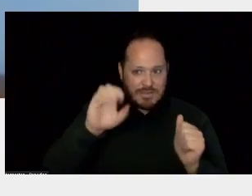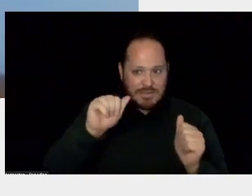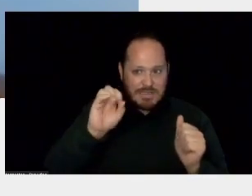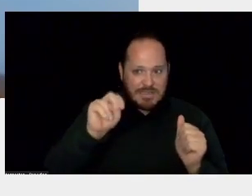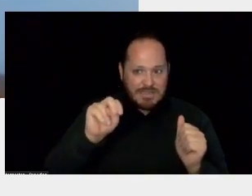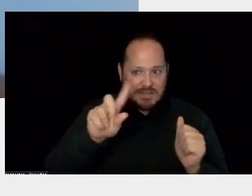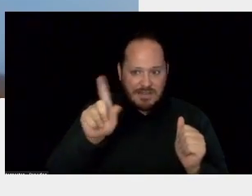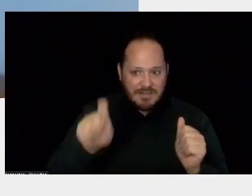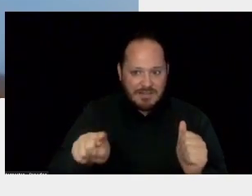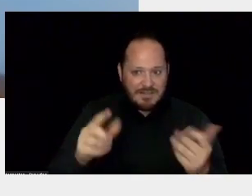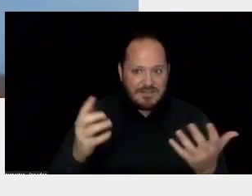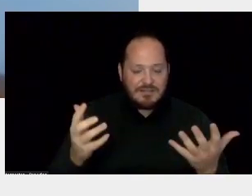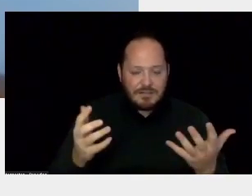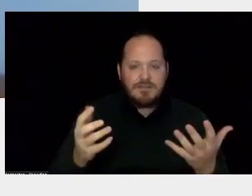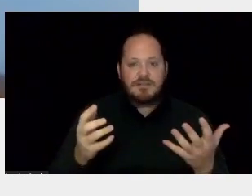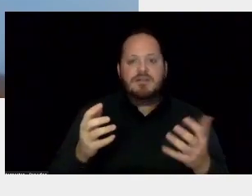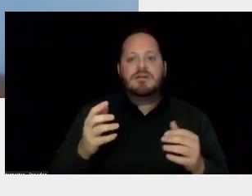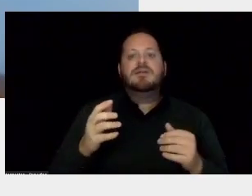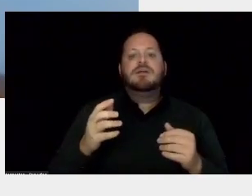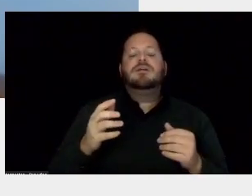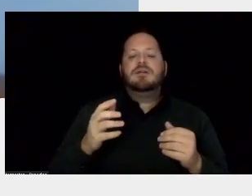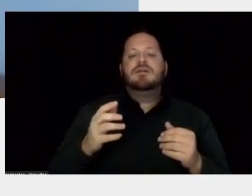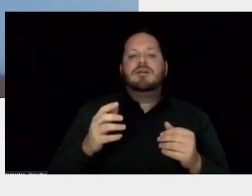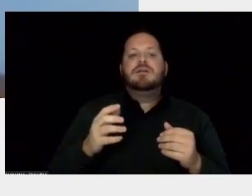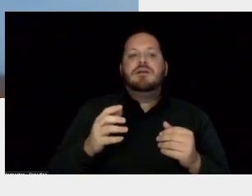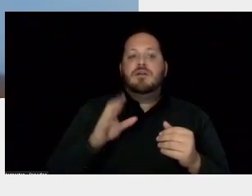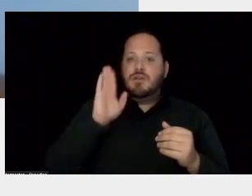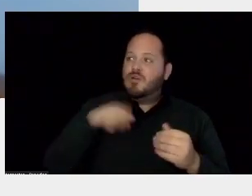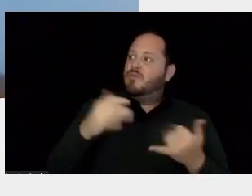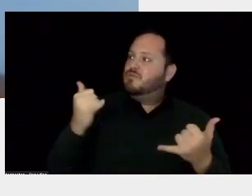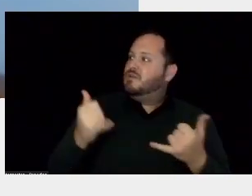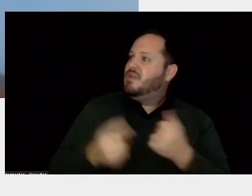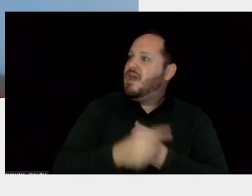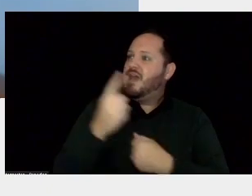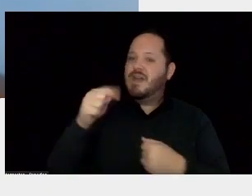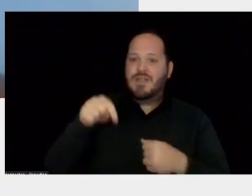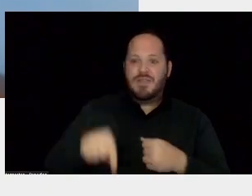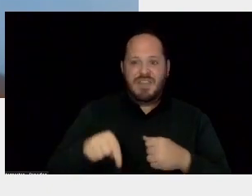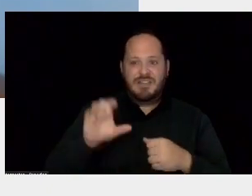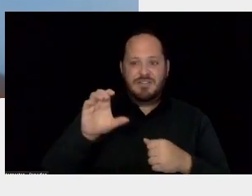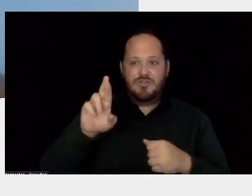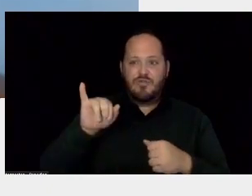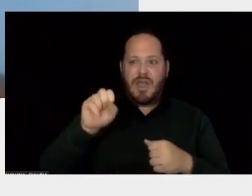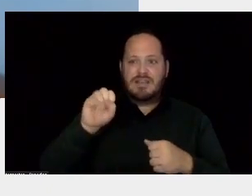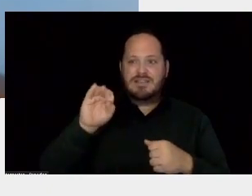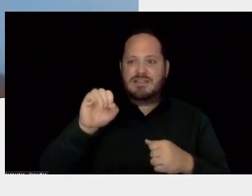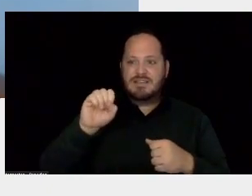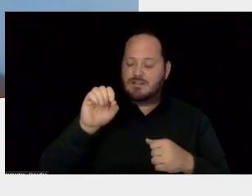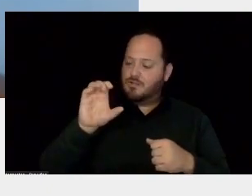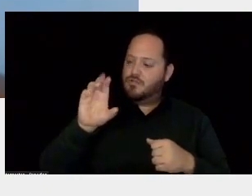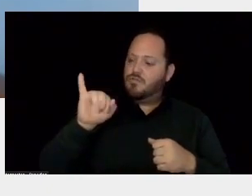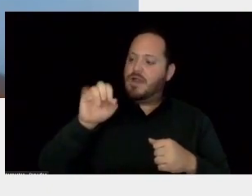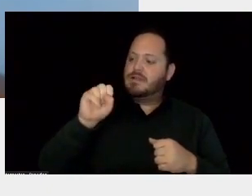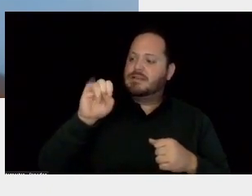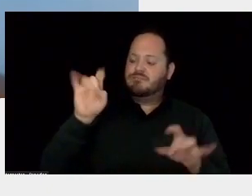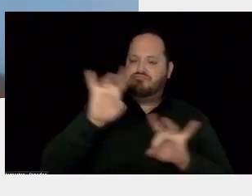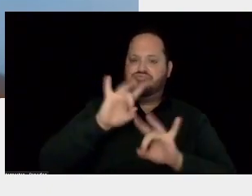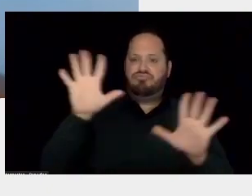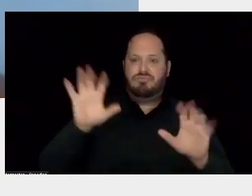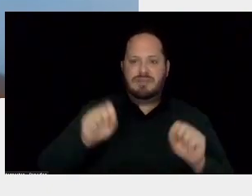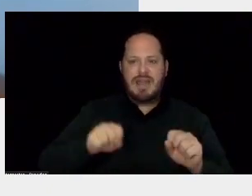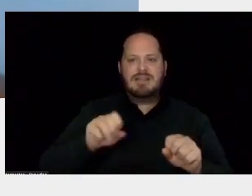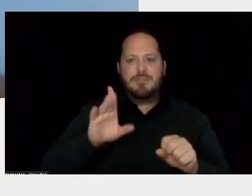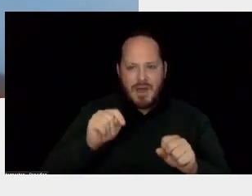this crisis now, it will go away. It will get better. We don't know why respiratory viruses are seasonal per se. It could be the